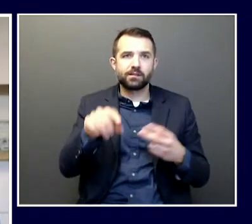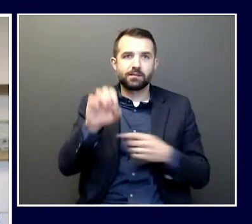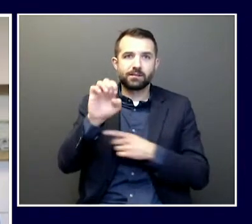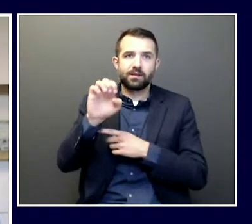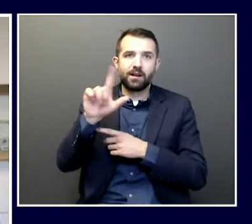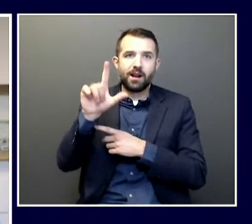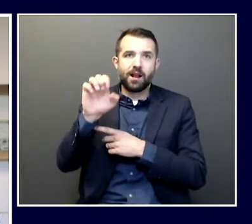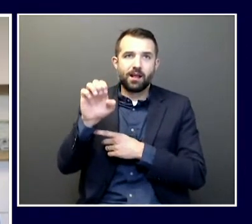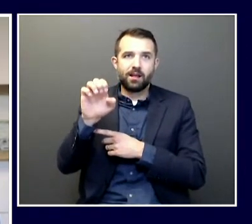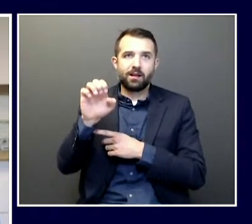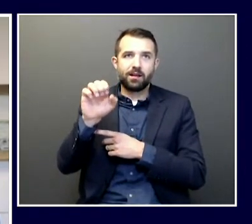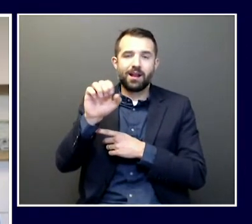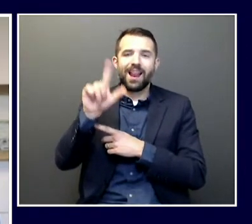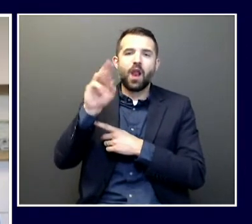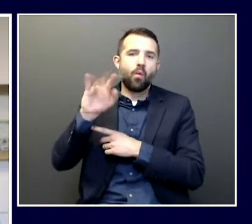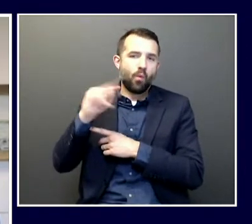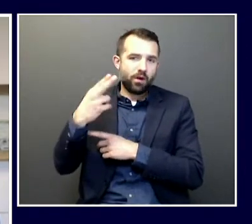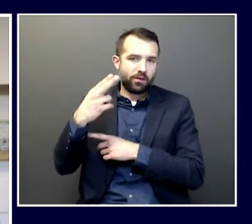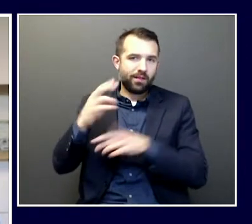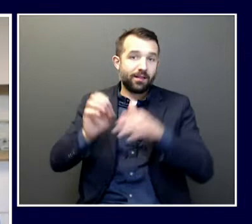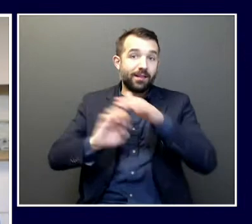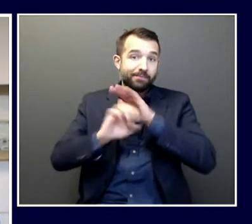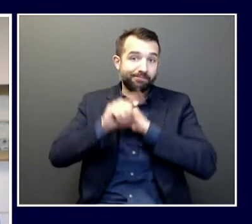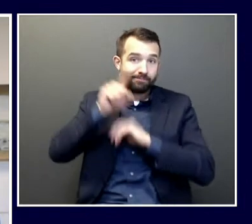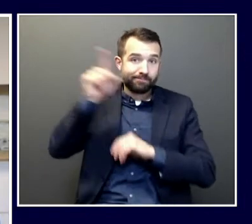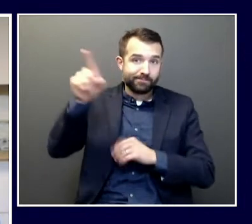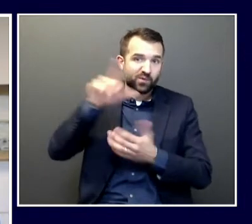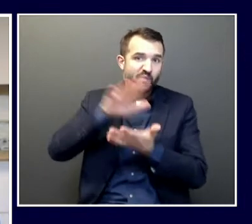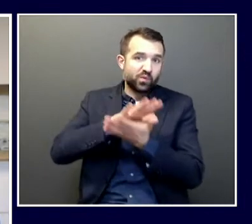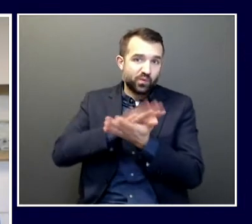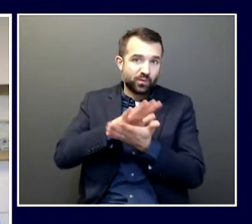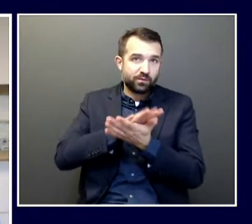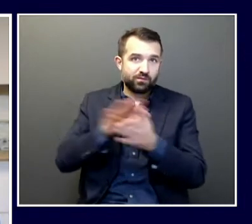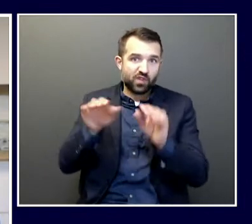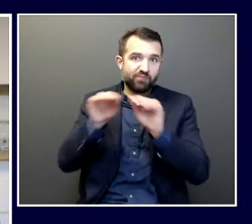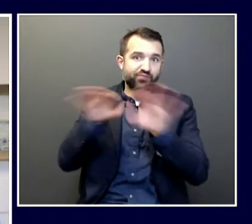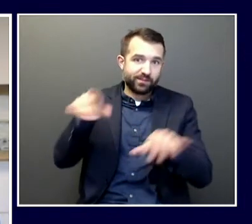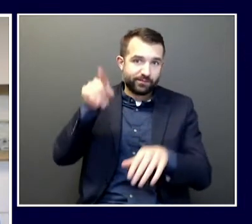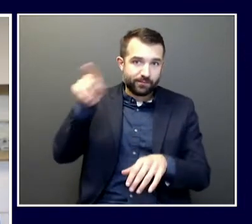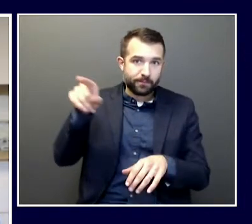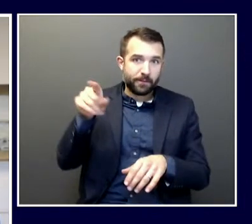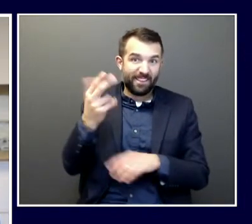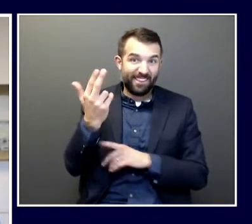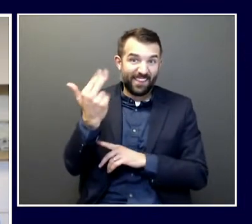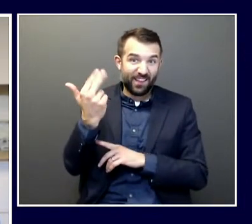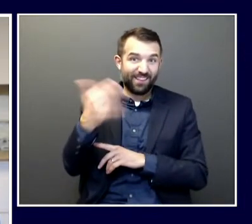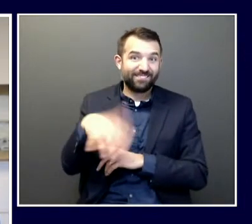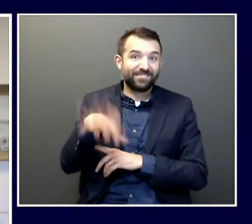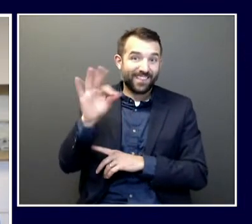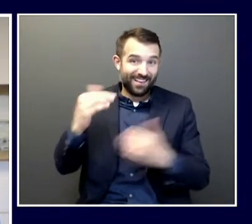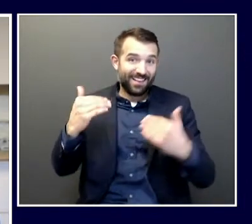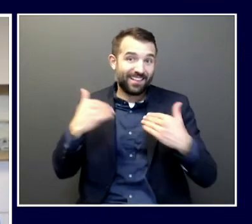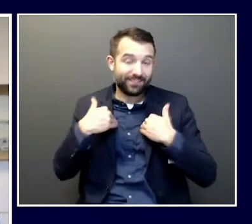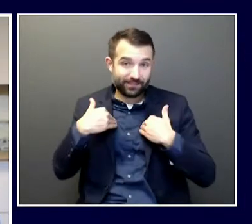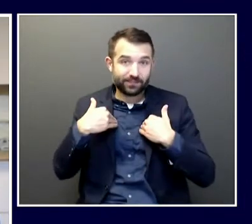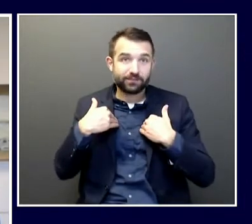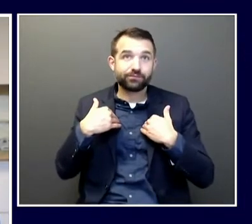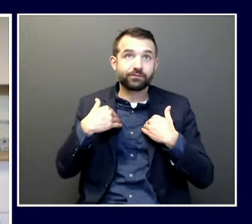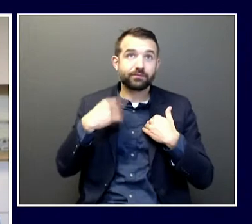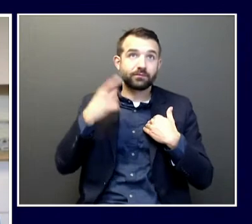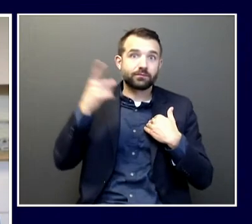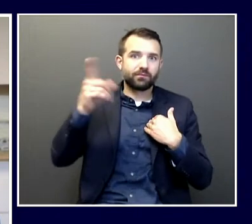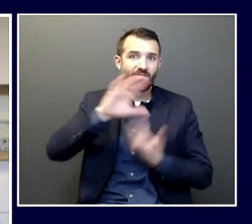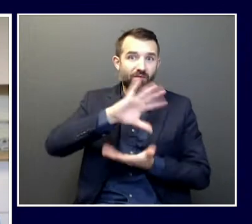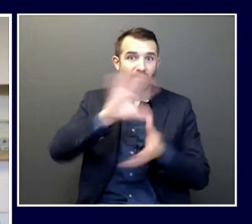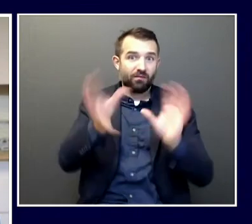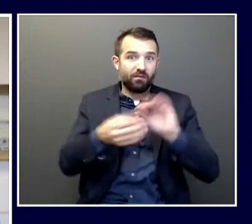where he says there have been 13 positive cases and roughly 150 students and staff identified as